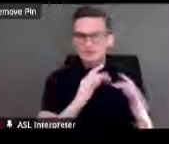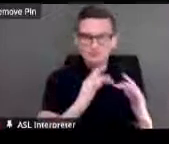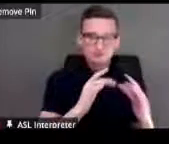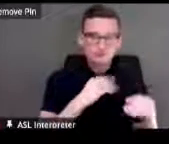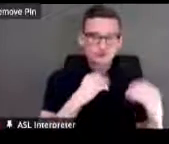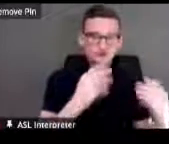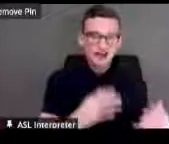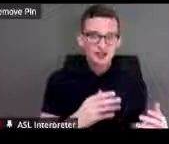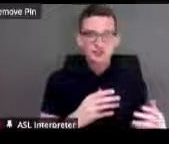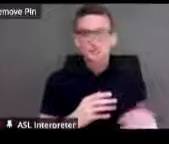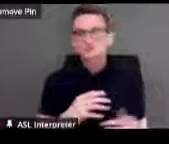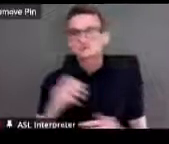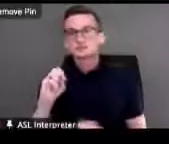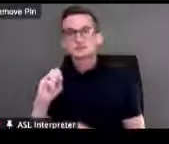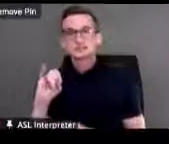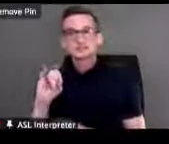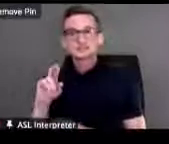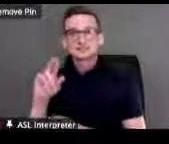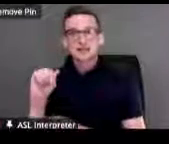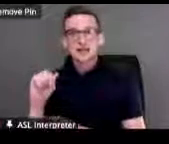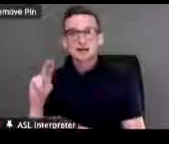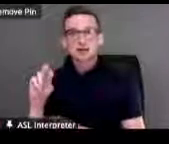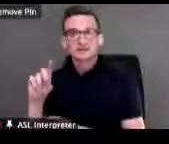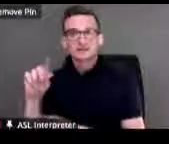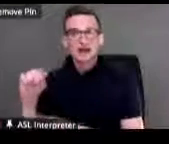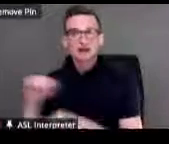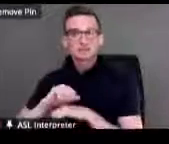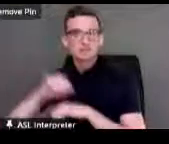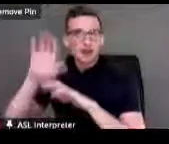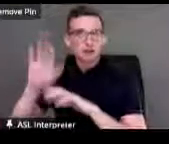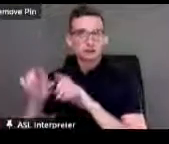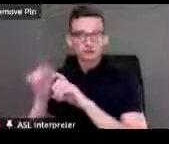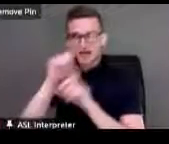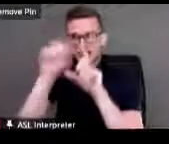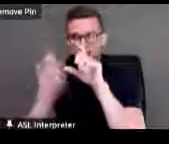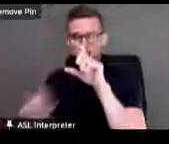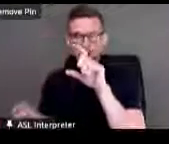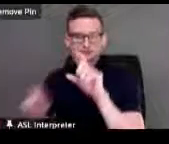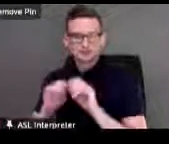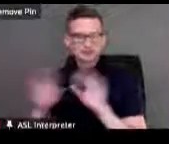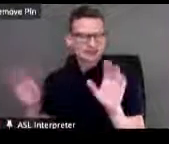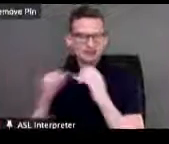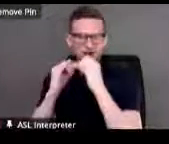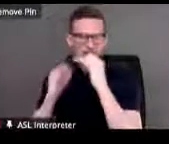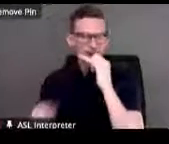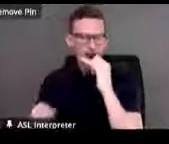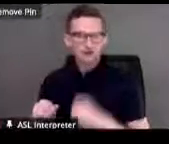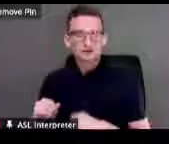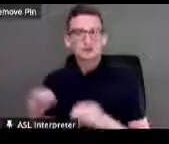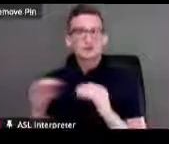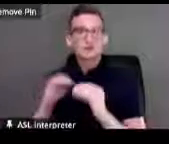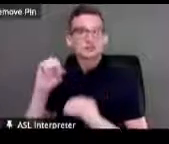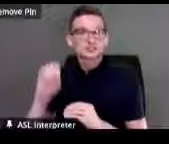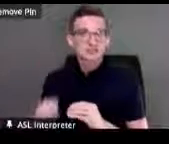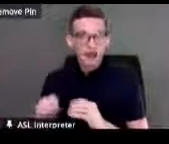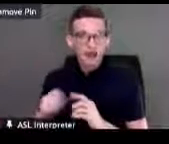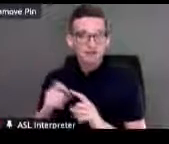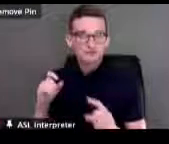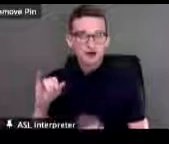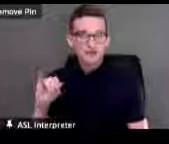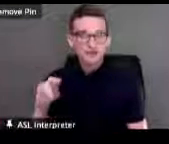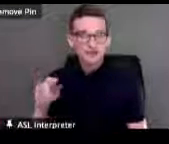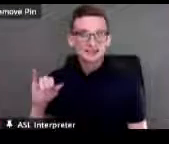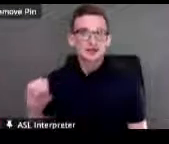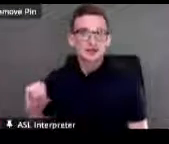Nevada mountain range provides a clear demarcation. Going further south from Inyo County would likely continue the challenge of having state and